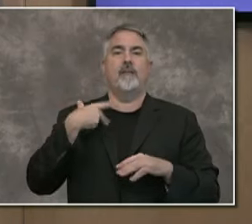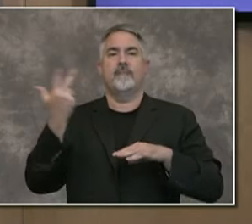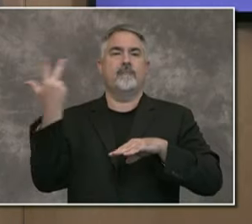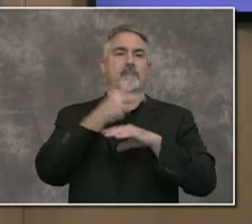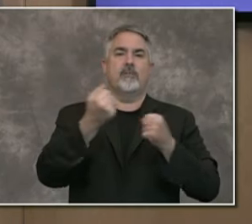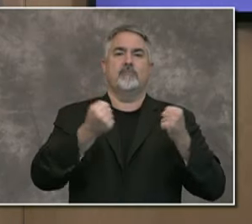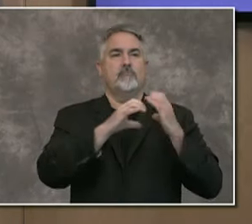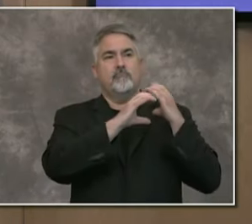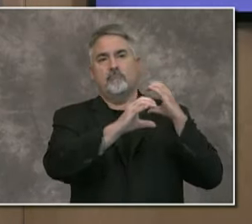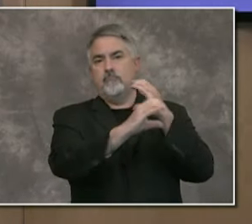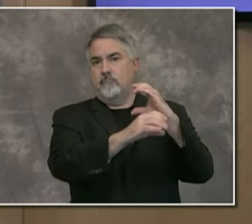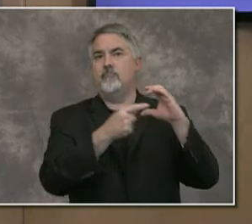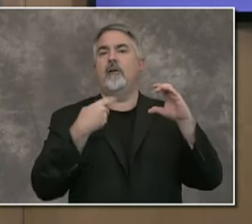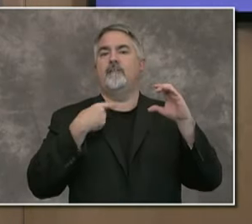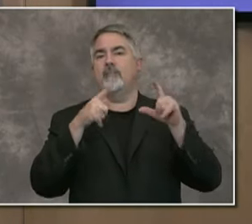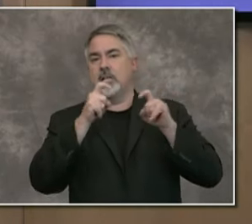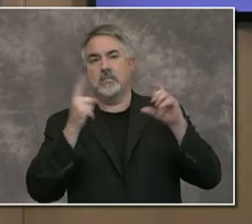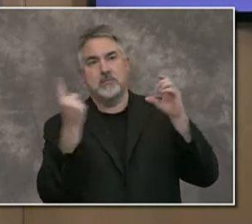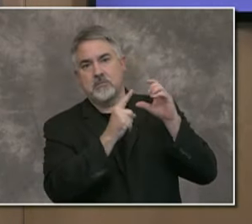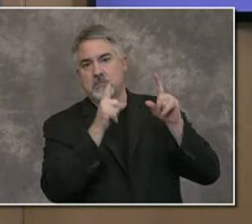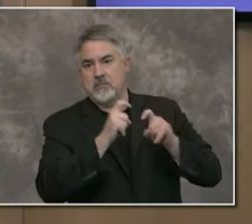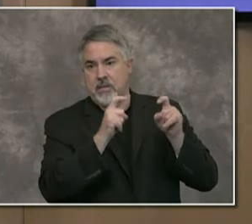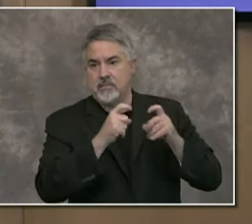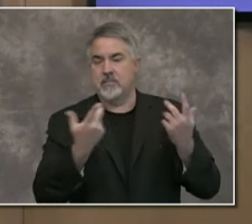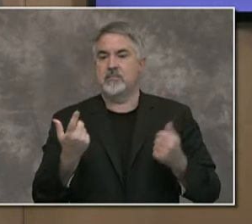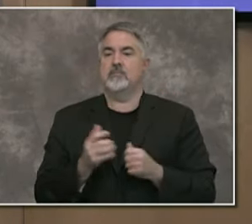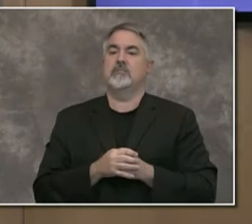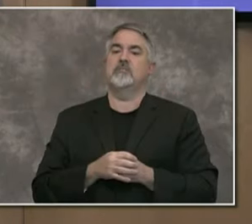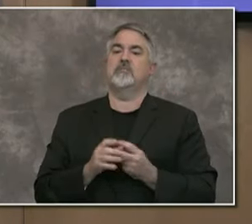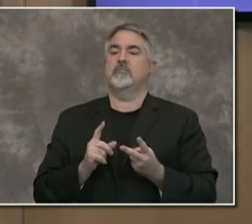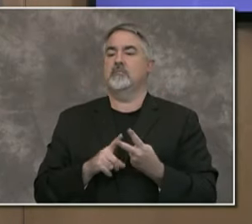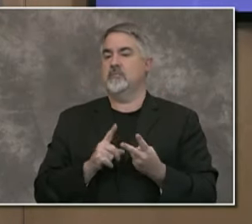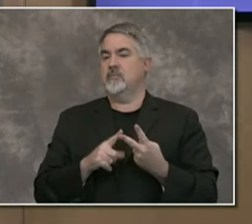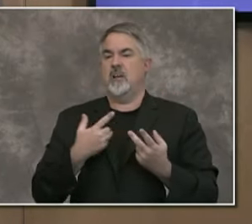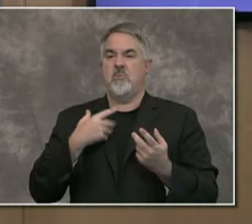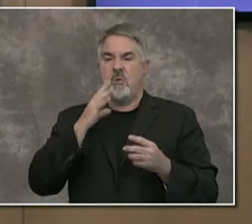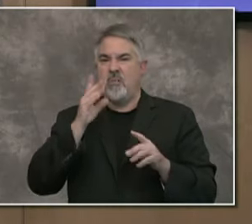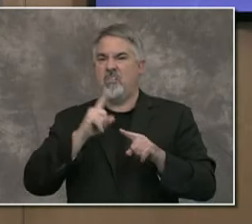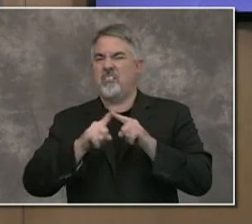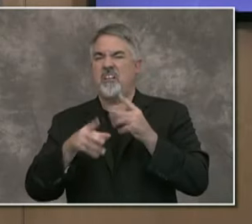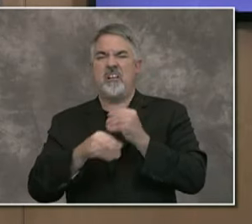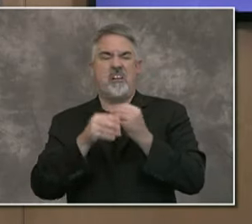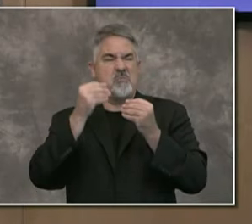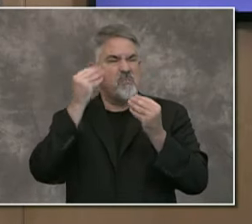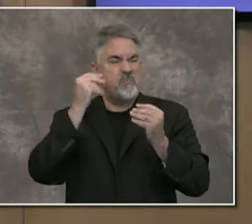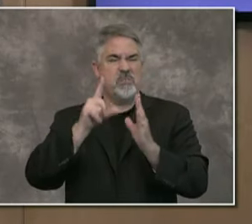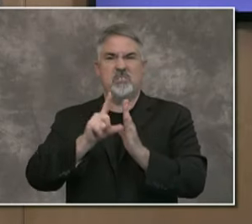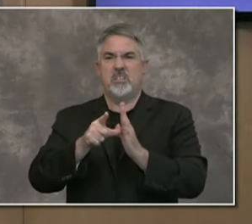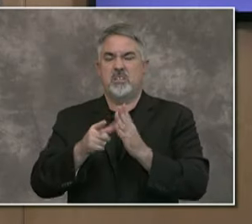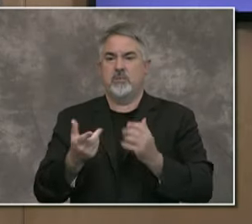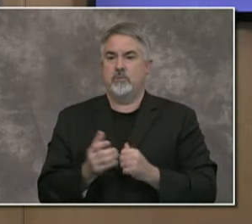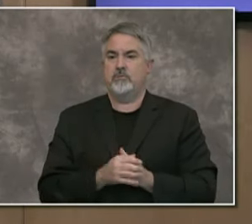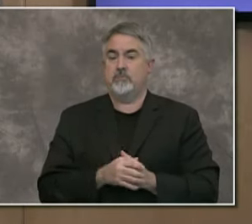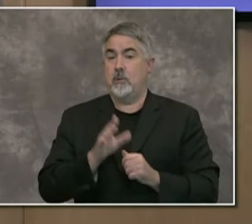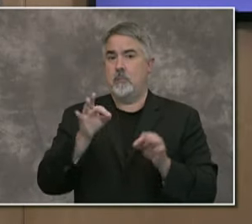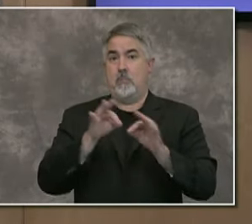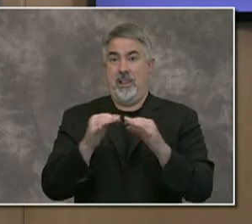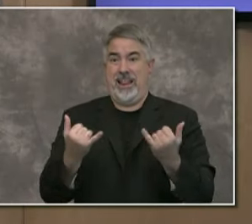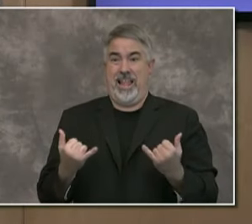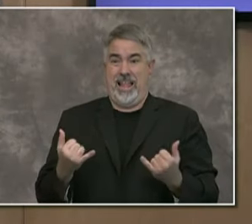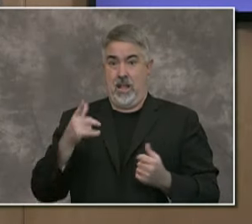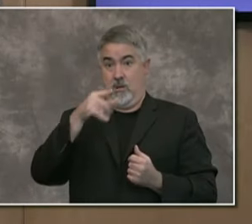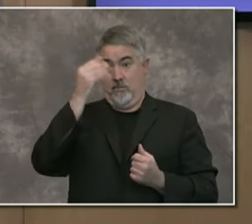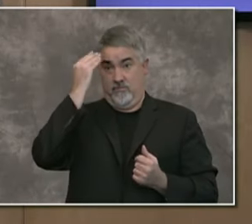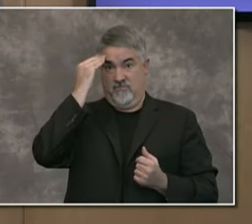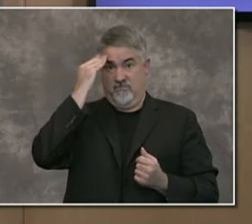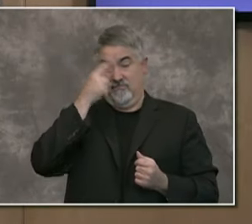data. We think it'll be a good way for us weekly to check in on our regional progress and get a snapshot of information. Some of that we shared yesterday